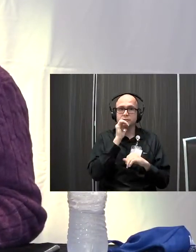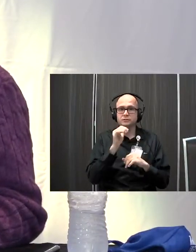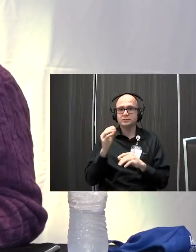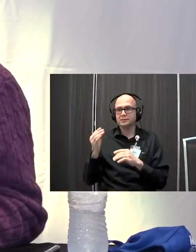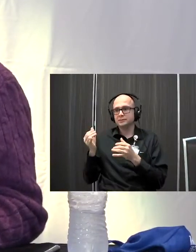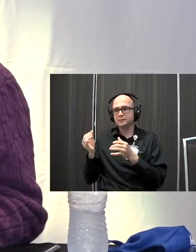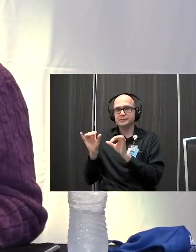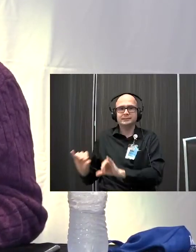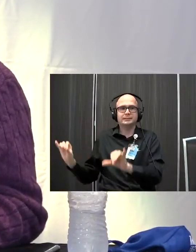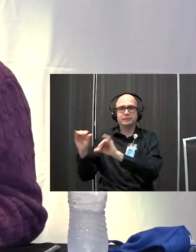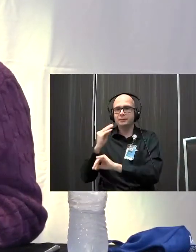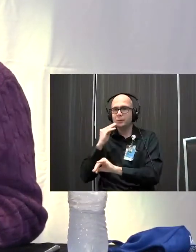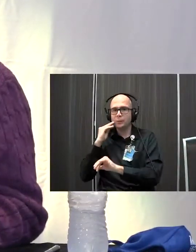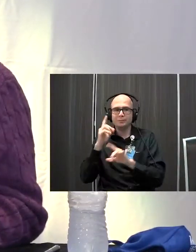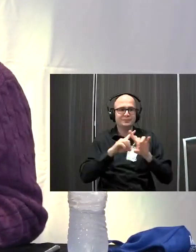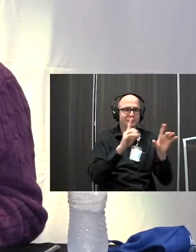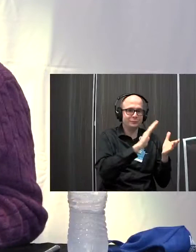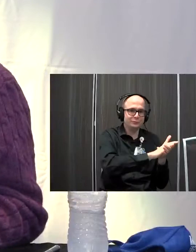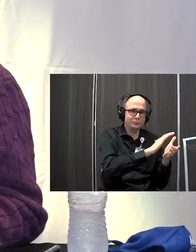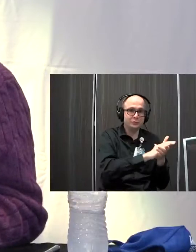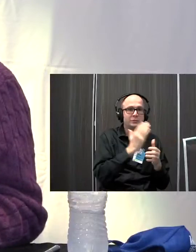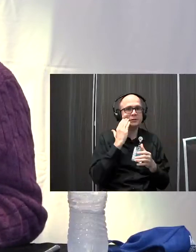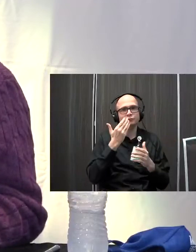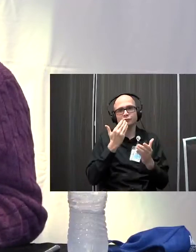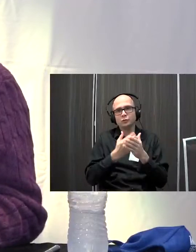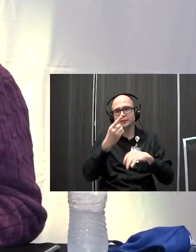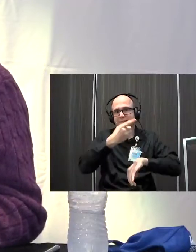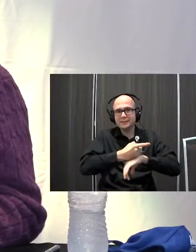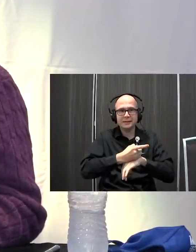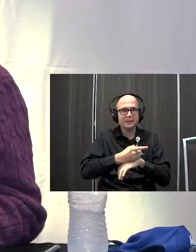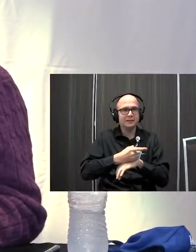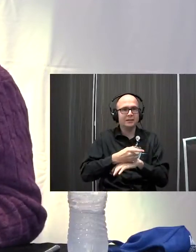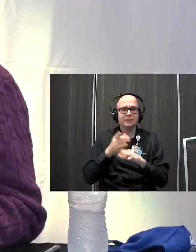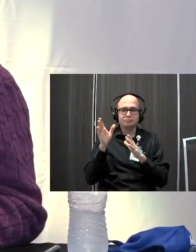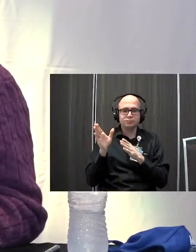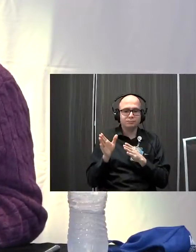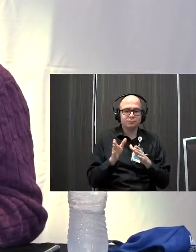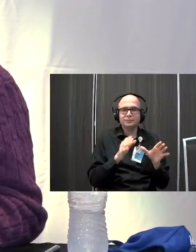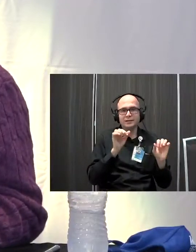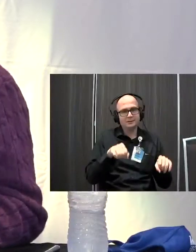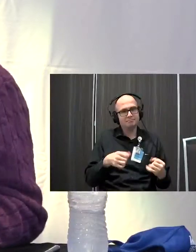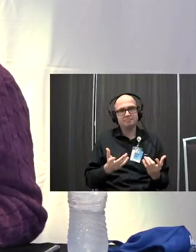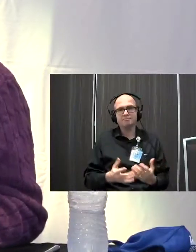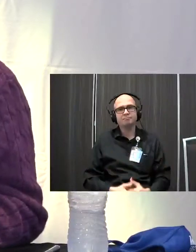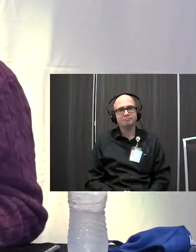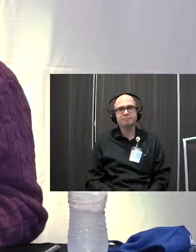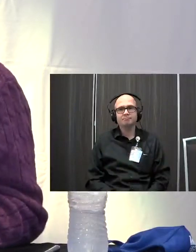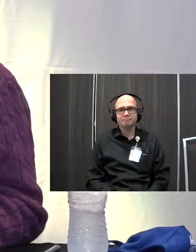home, but in a day that we know is a good day and a very planful manner. So, yeah.